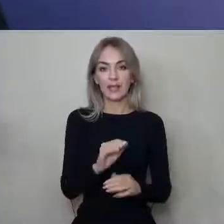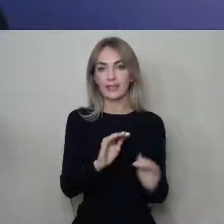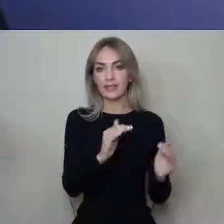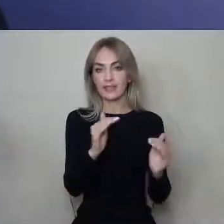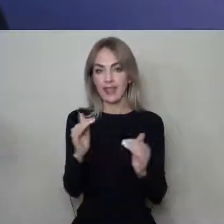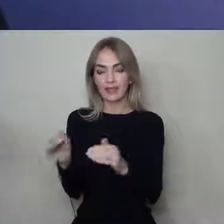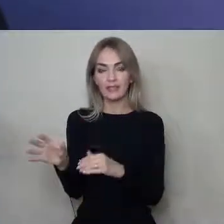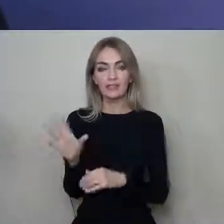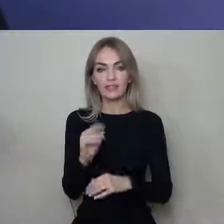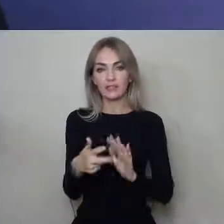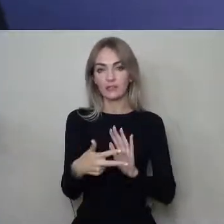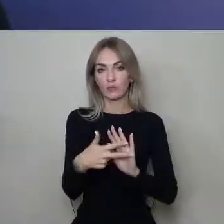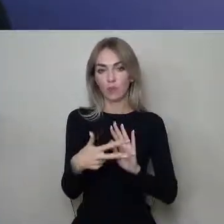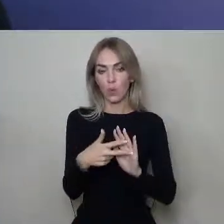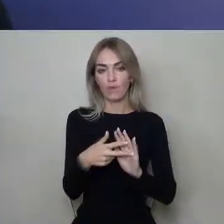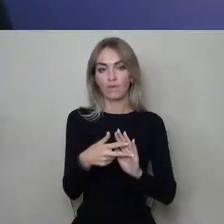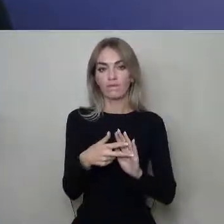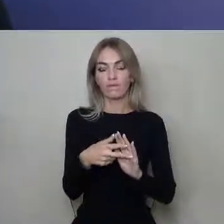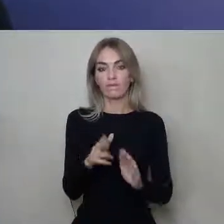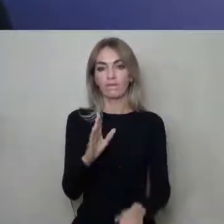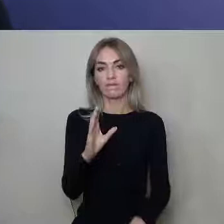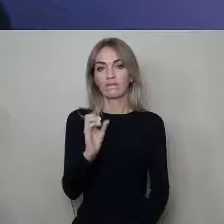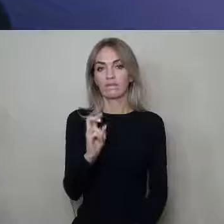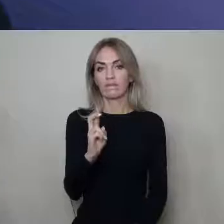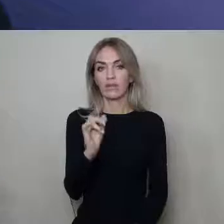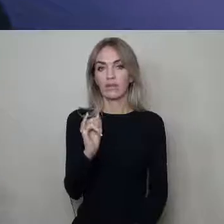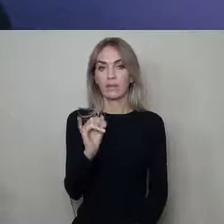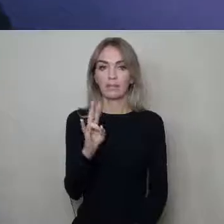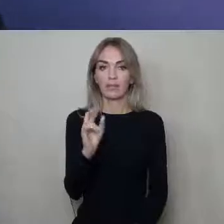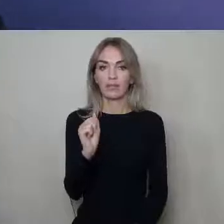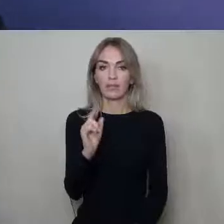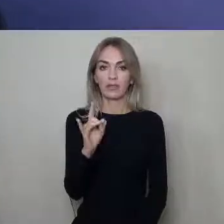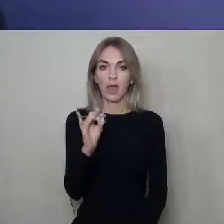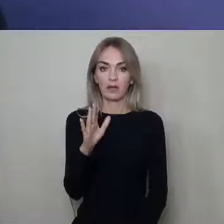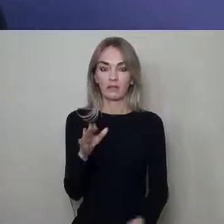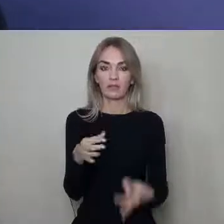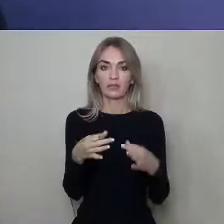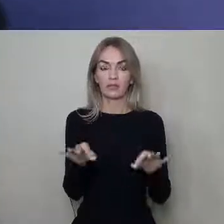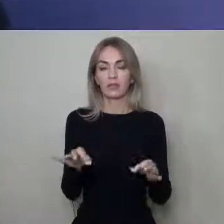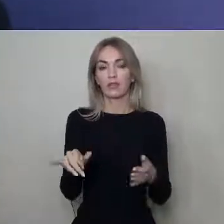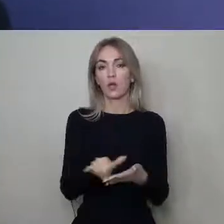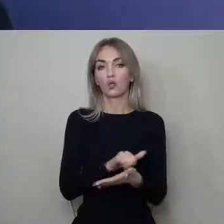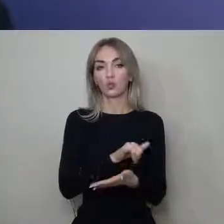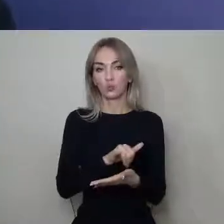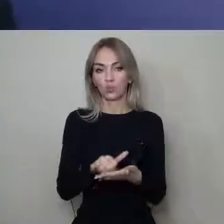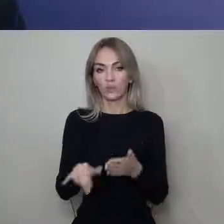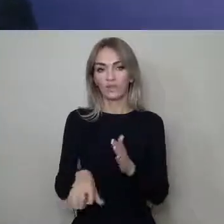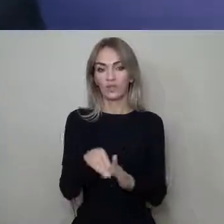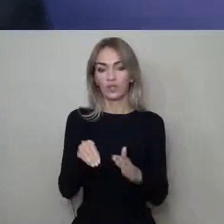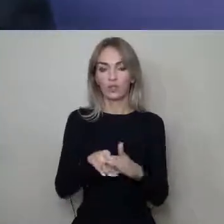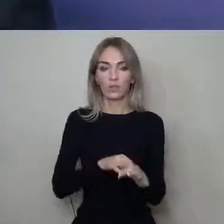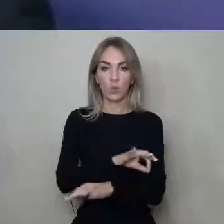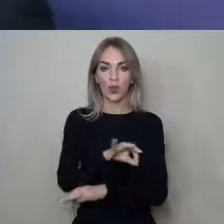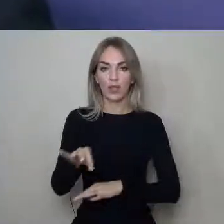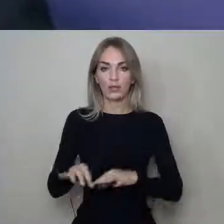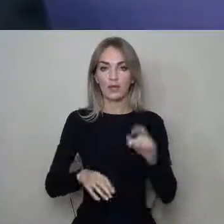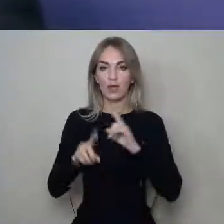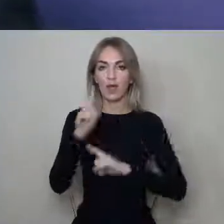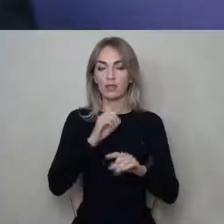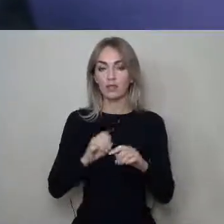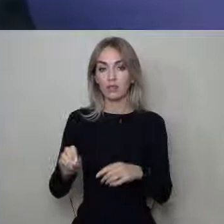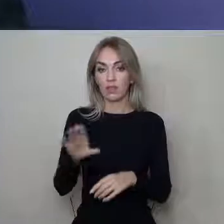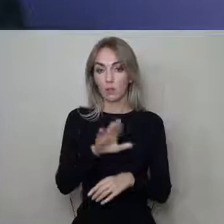audience that you have the recorded webinars. All 8 of them are accessible on YouTube